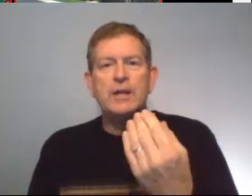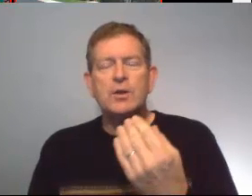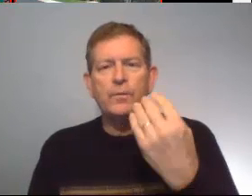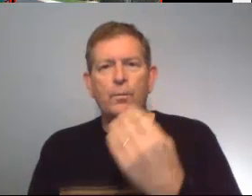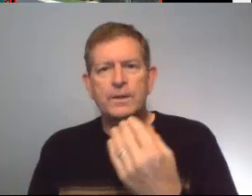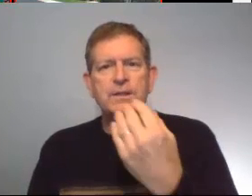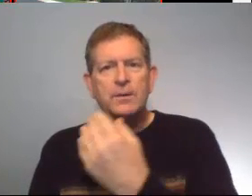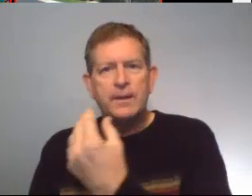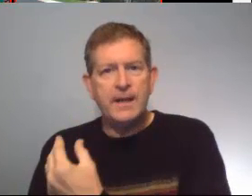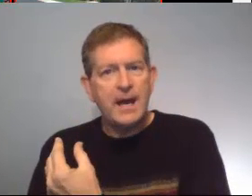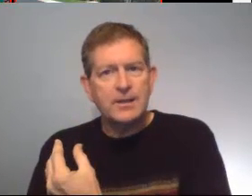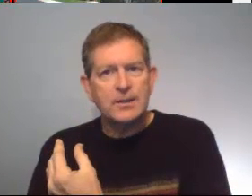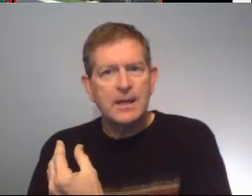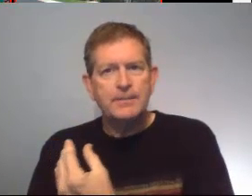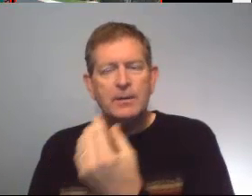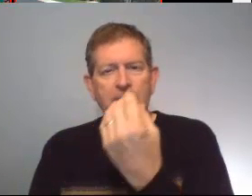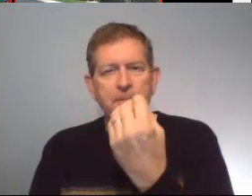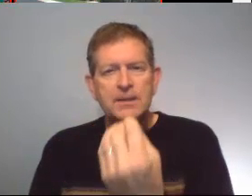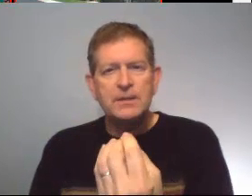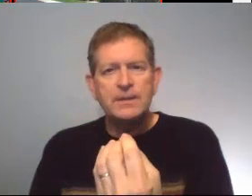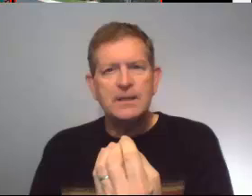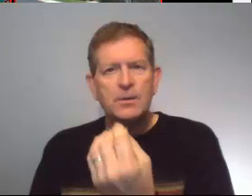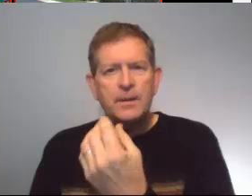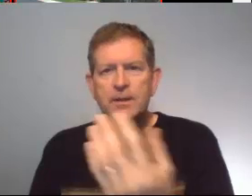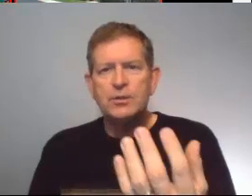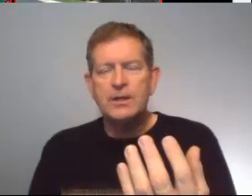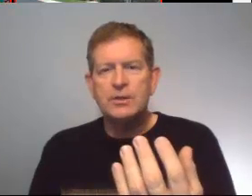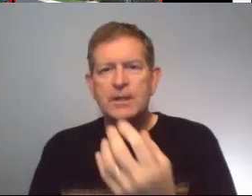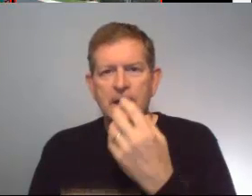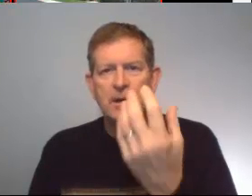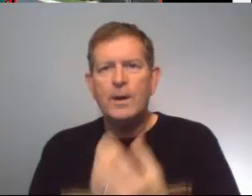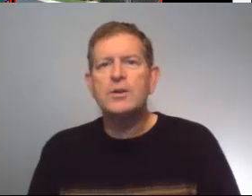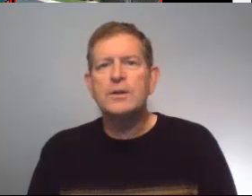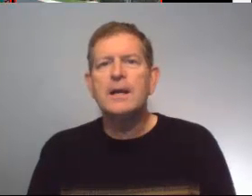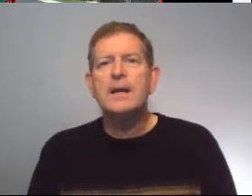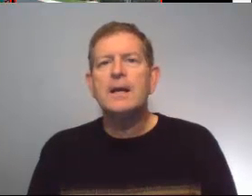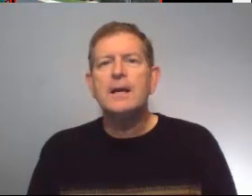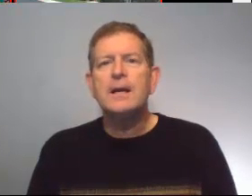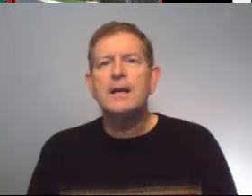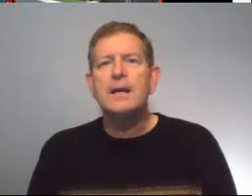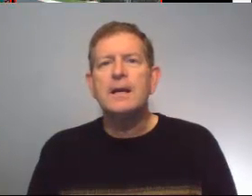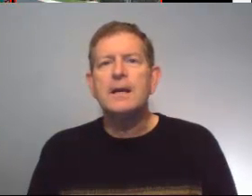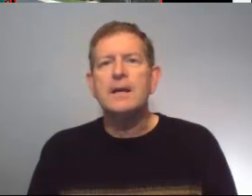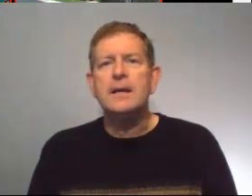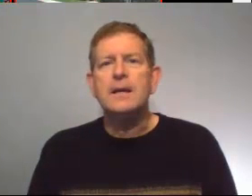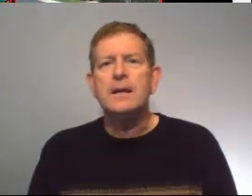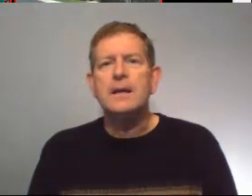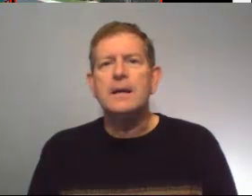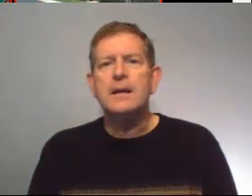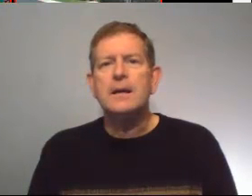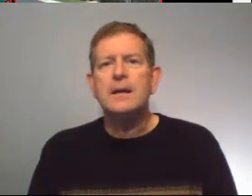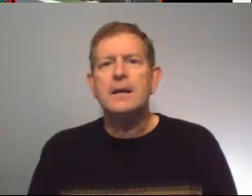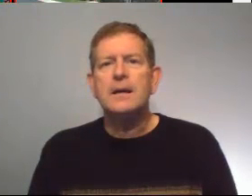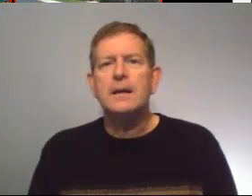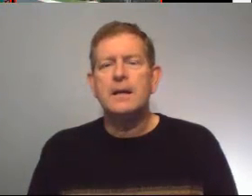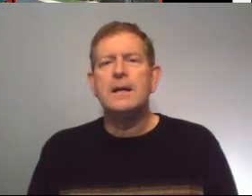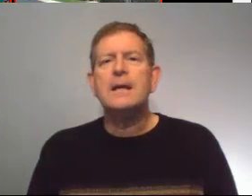have to go from one sound to the next, but in the midst of the sound, nothing changes. Now watch. E.